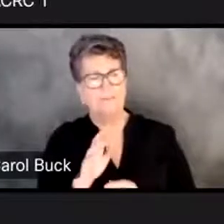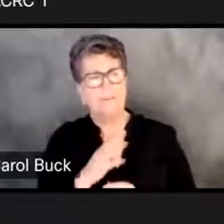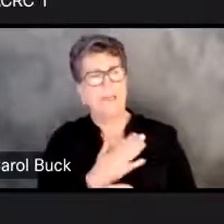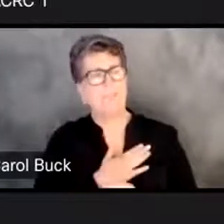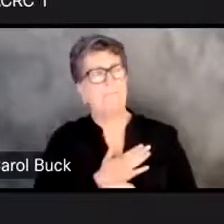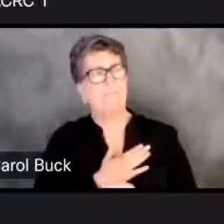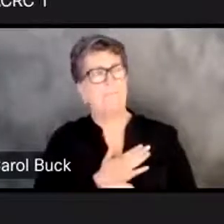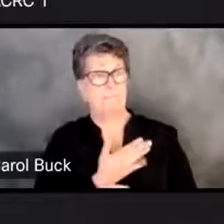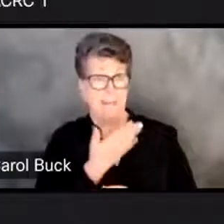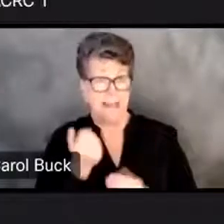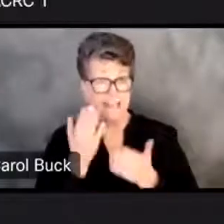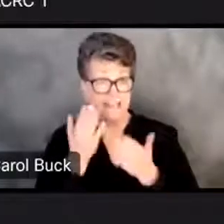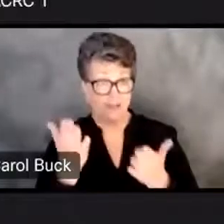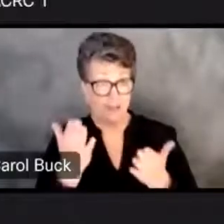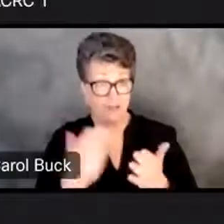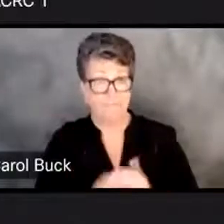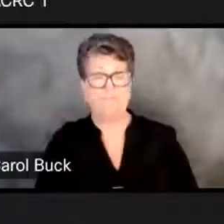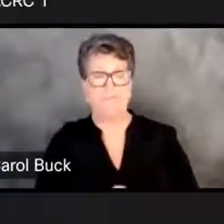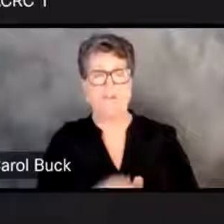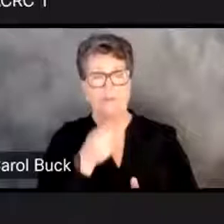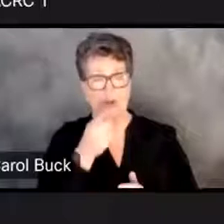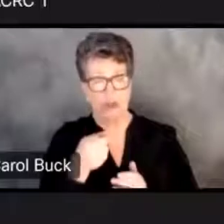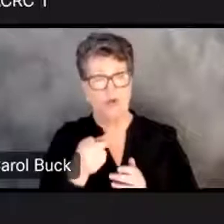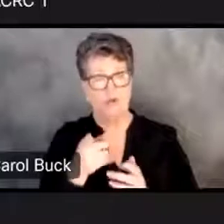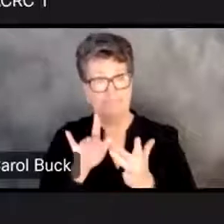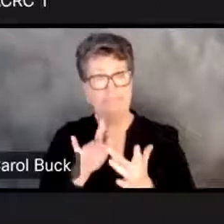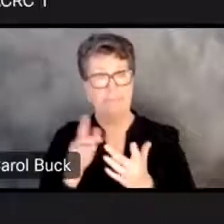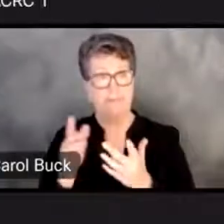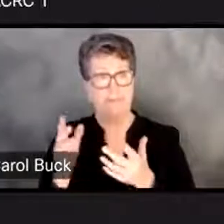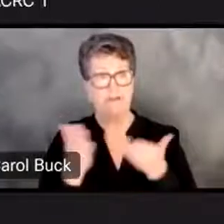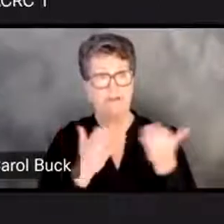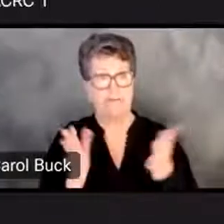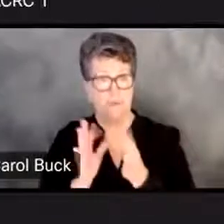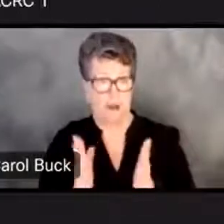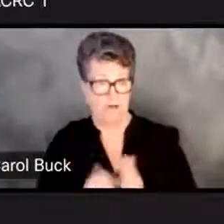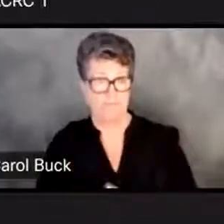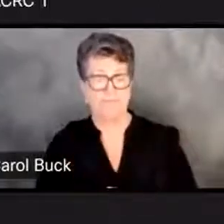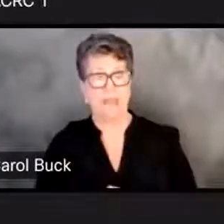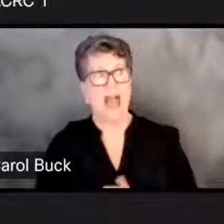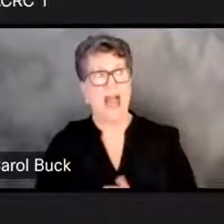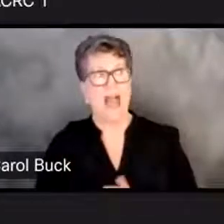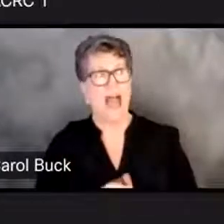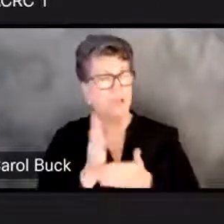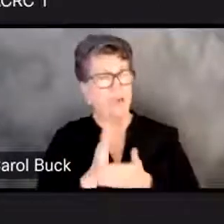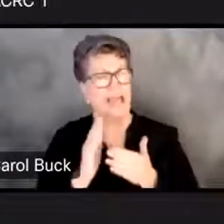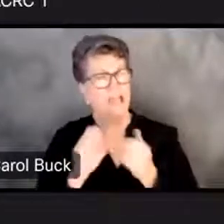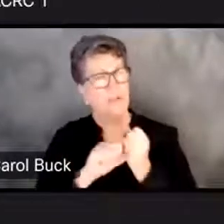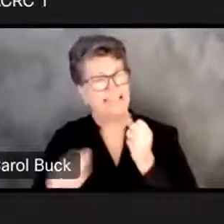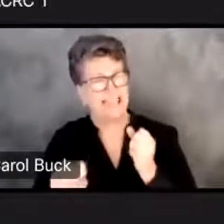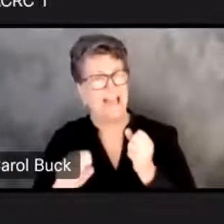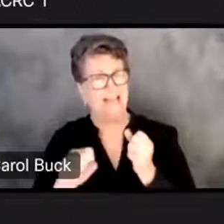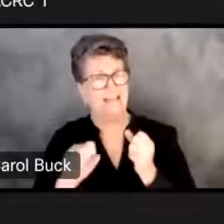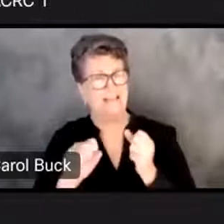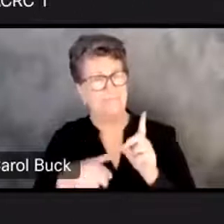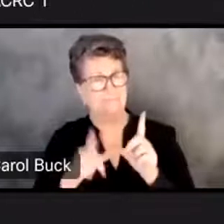best suggestion is for you to communicate with the service coordinator. I think it's okay to extend those